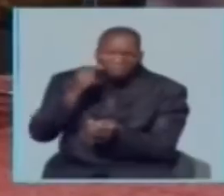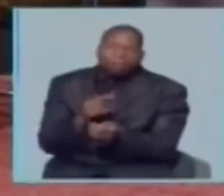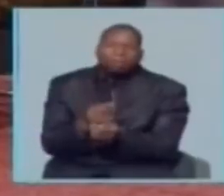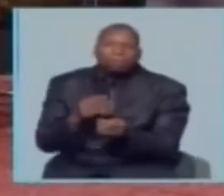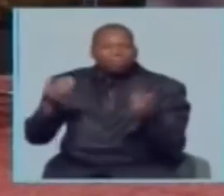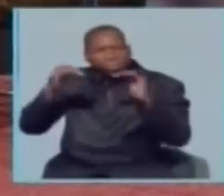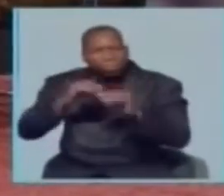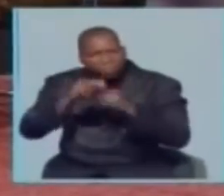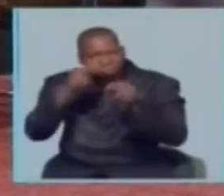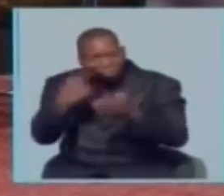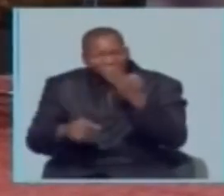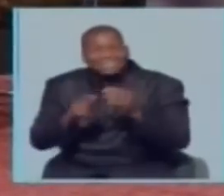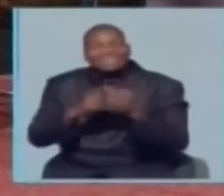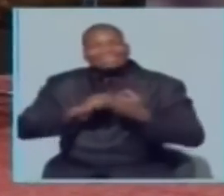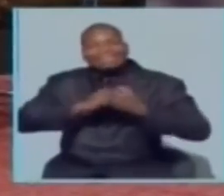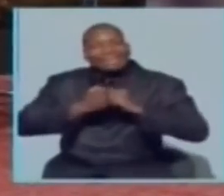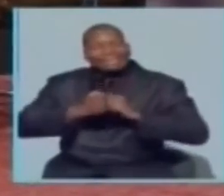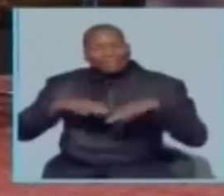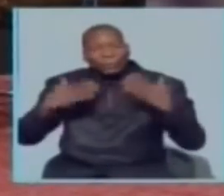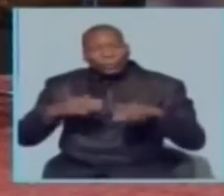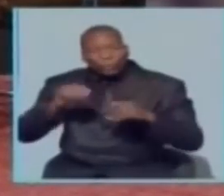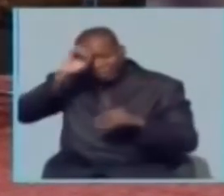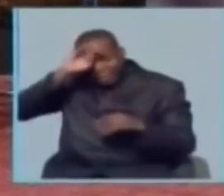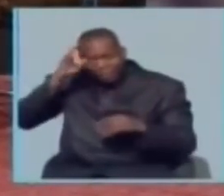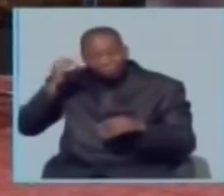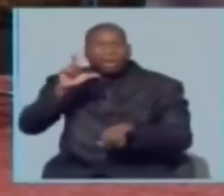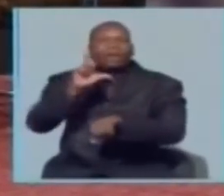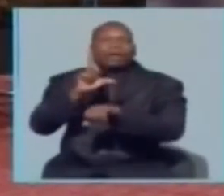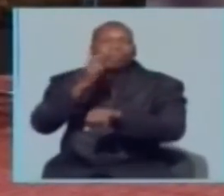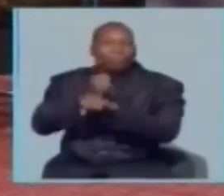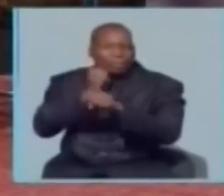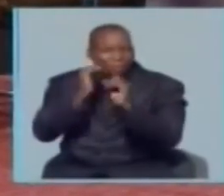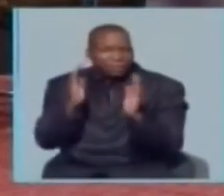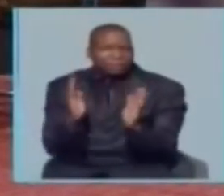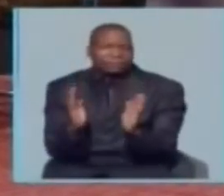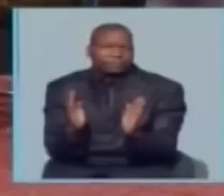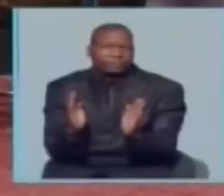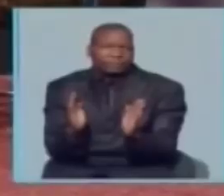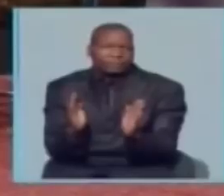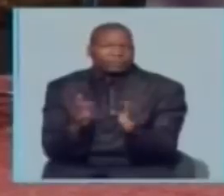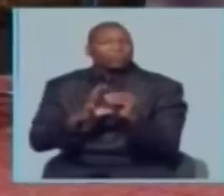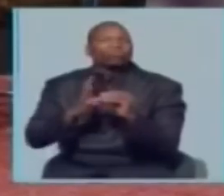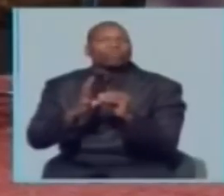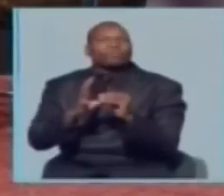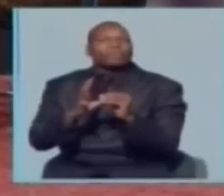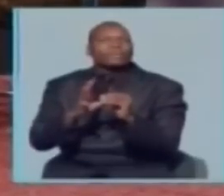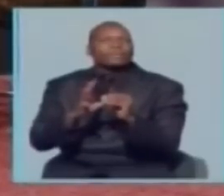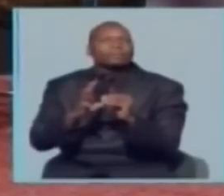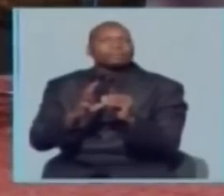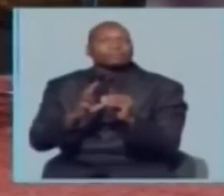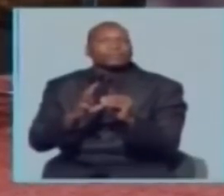now have faced a challenge of the labor force. Now, the whole problem is even